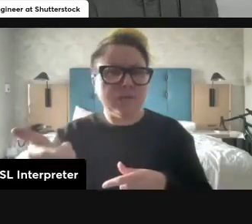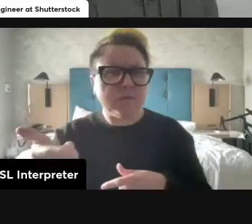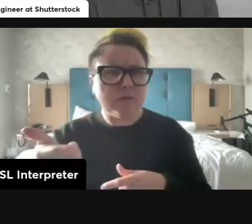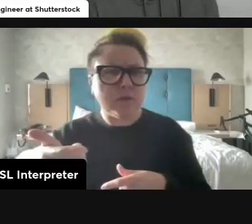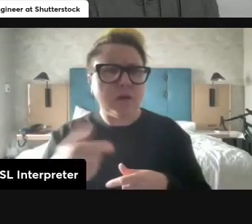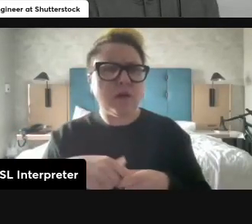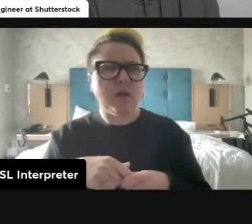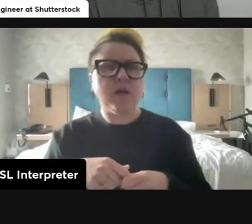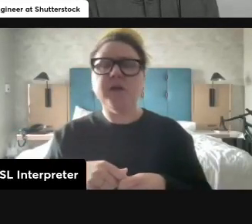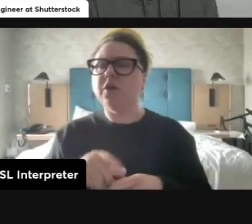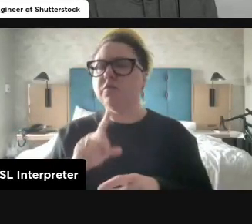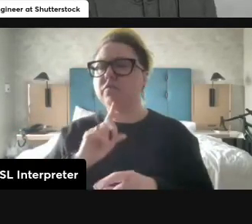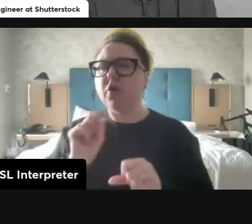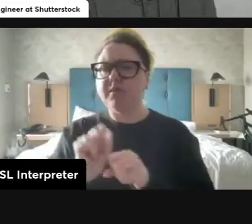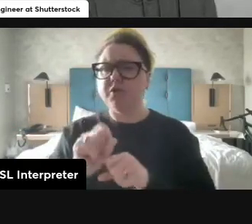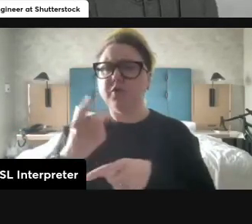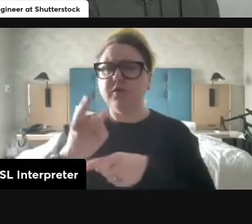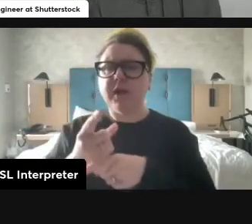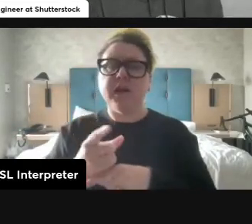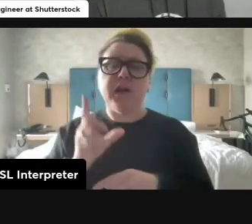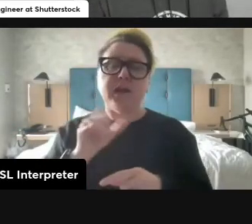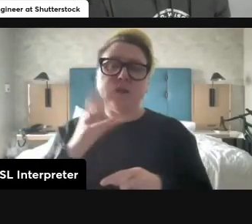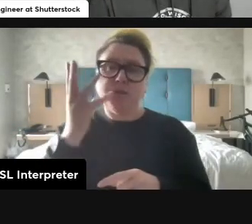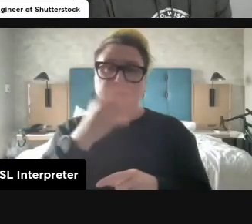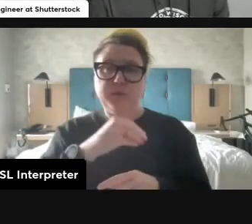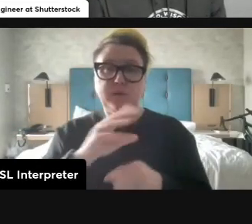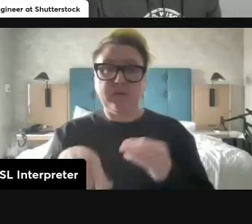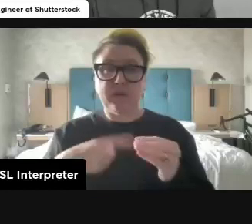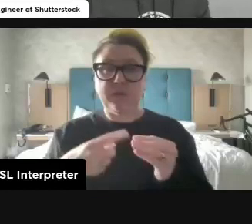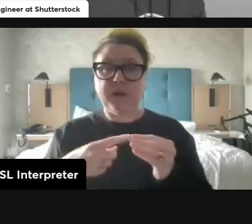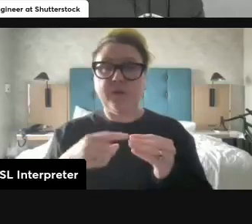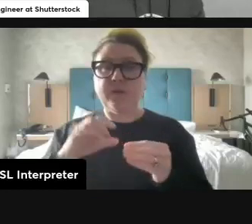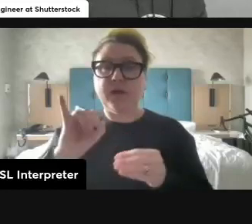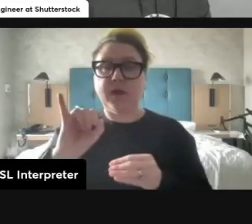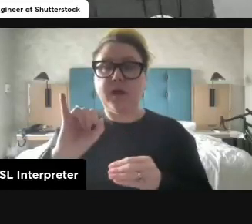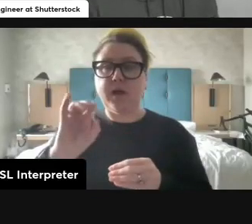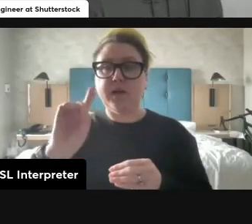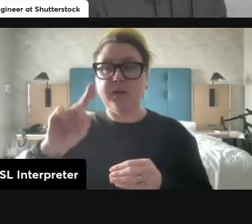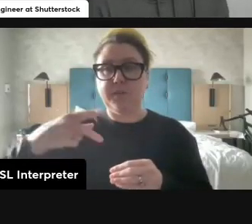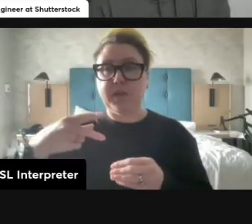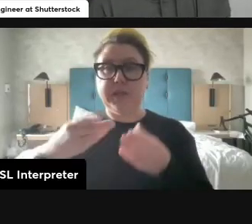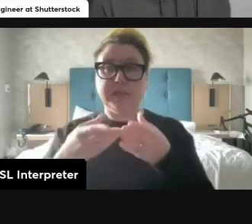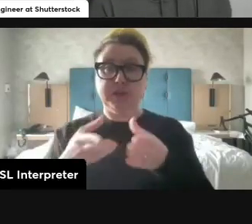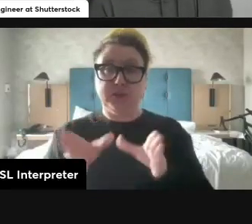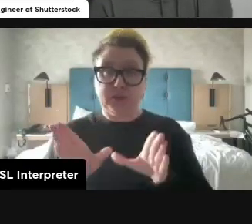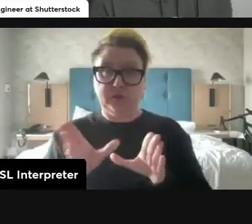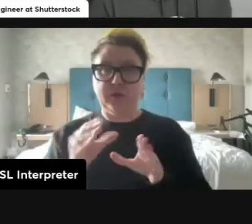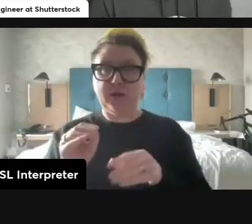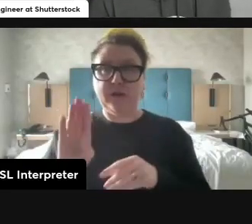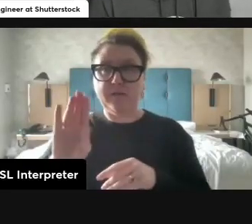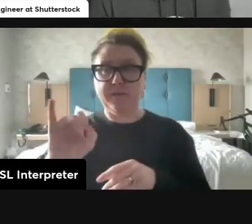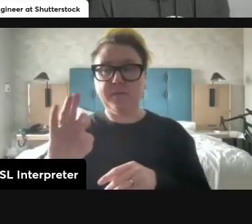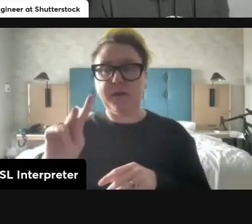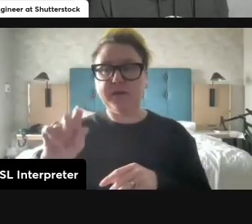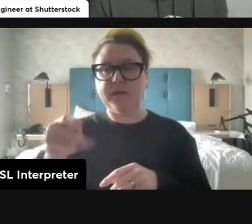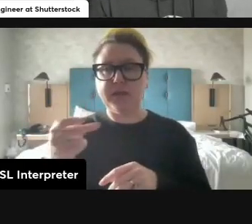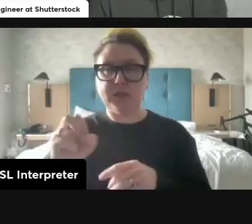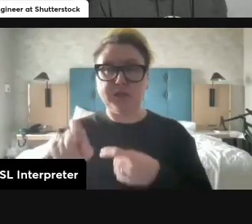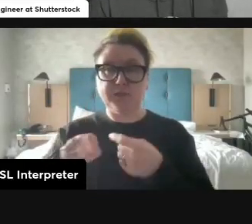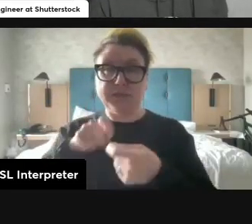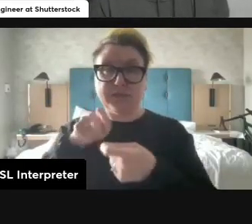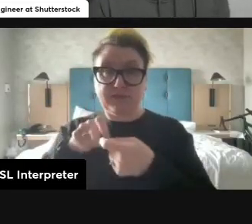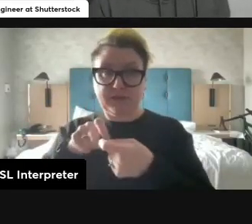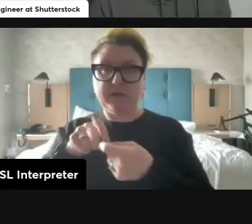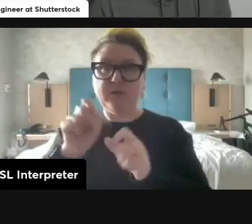no, you're absolutely right. Right. I mean, that's the beautiful thing about IDPs and in general and Backstage in particular is that you